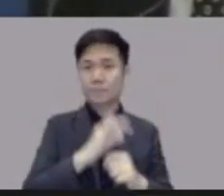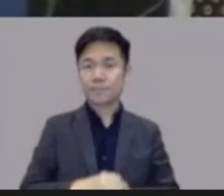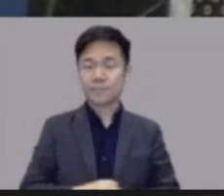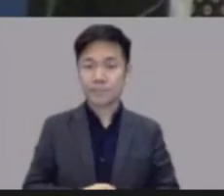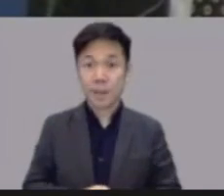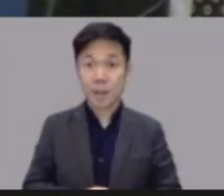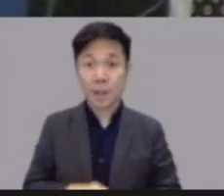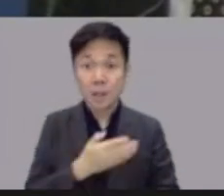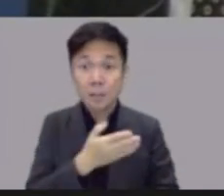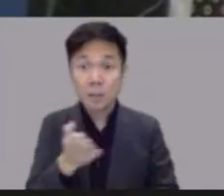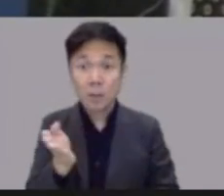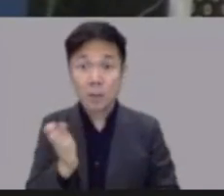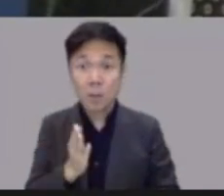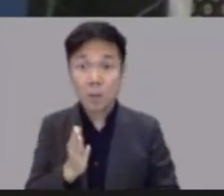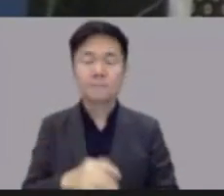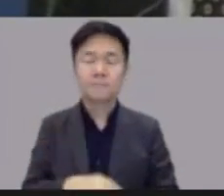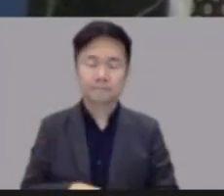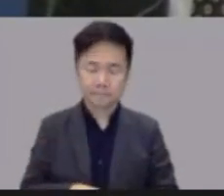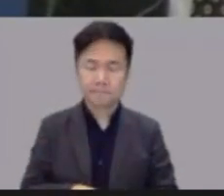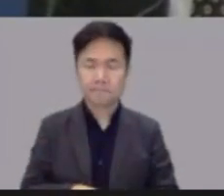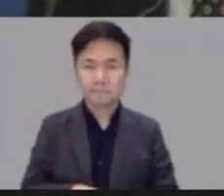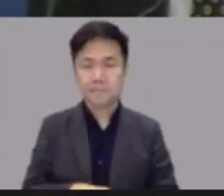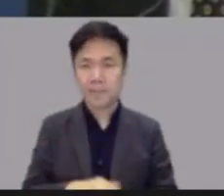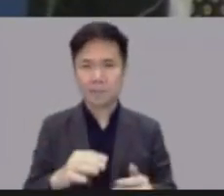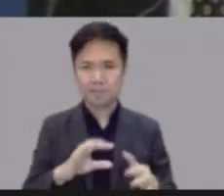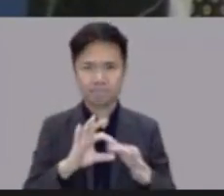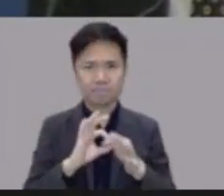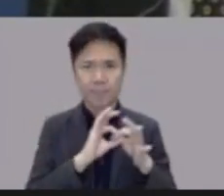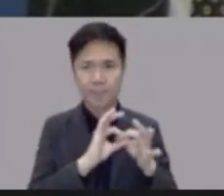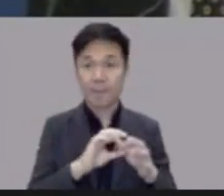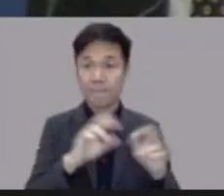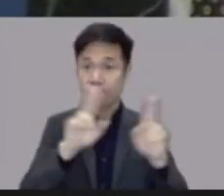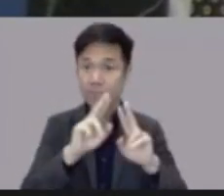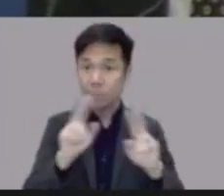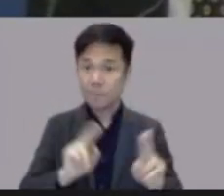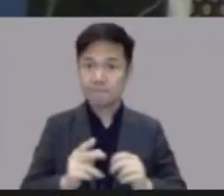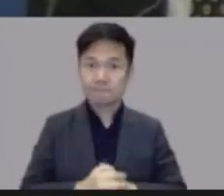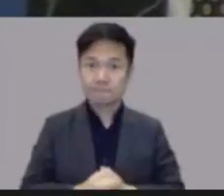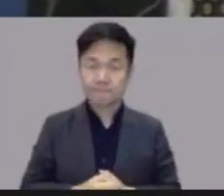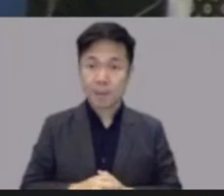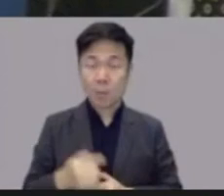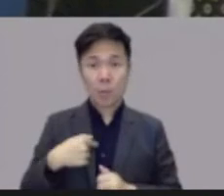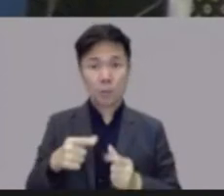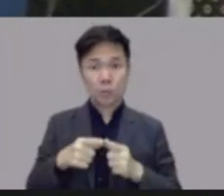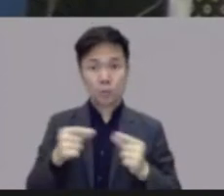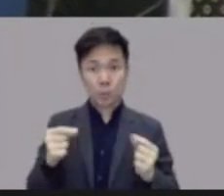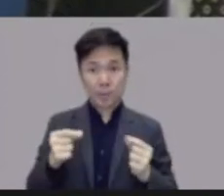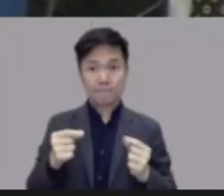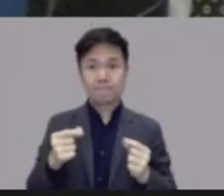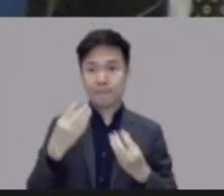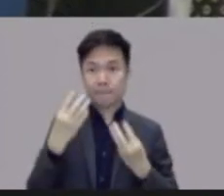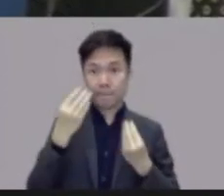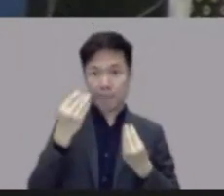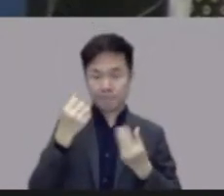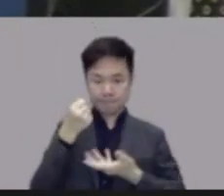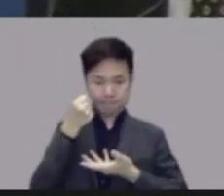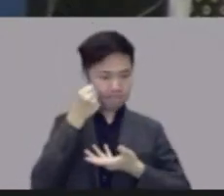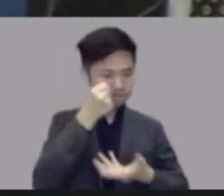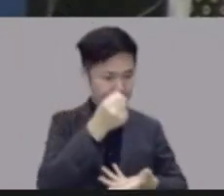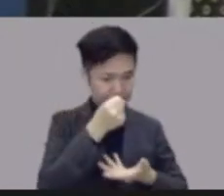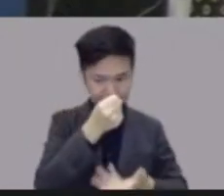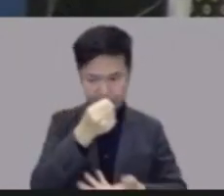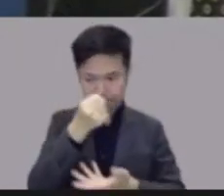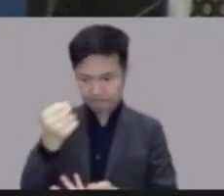collaboration in this area Japan is considered consistently being a large donor to facilitate these efforts in developing countries